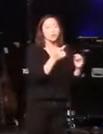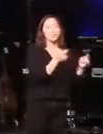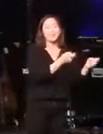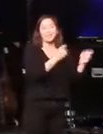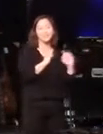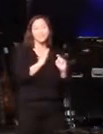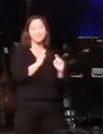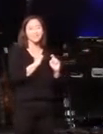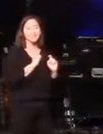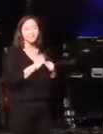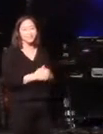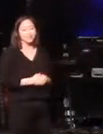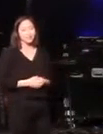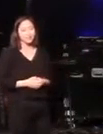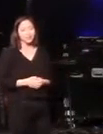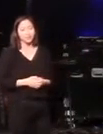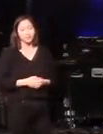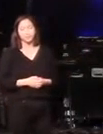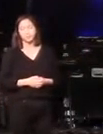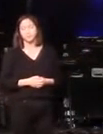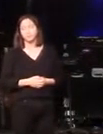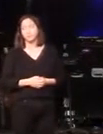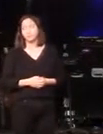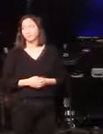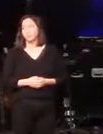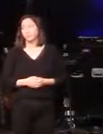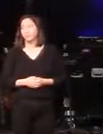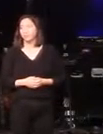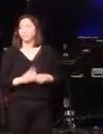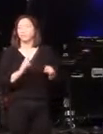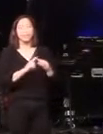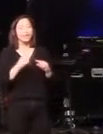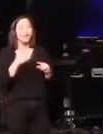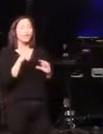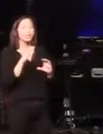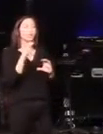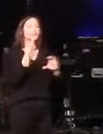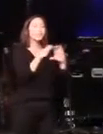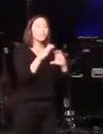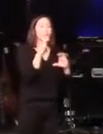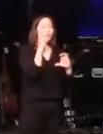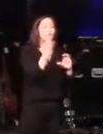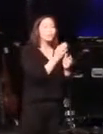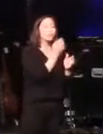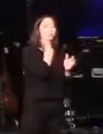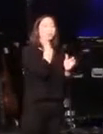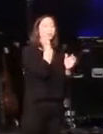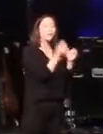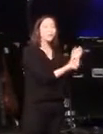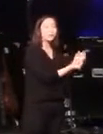I seek the gift. Watch this. But I seek the fruit that increases to your credit.